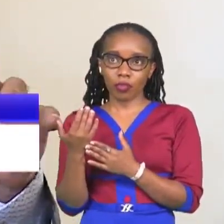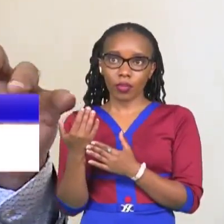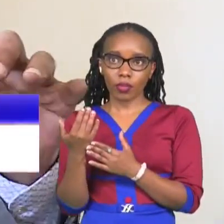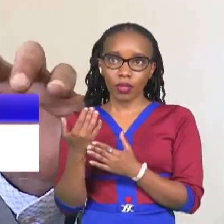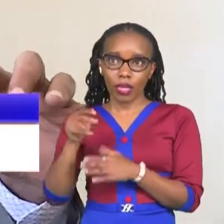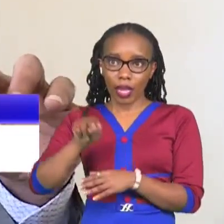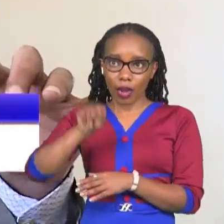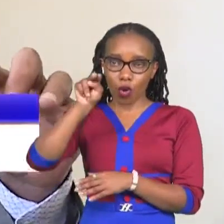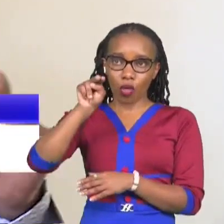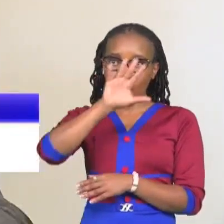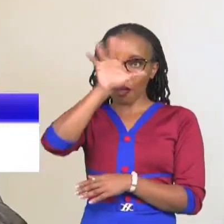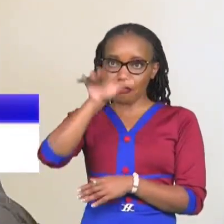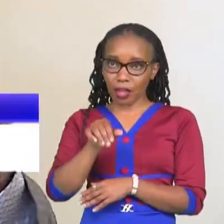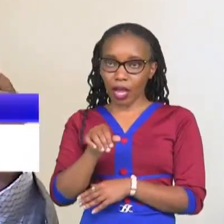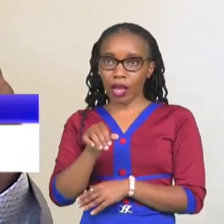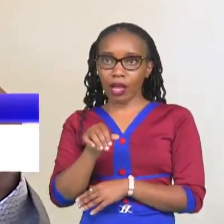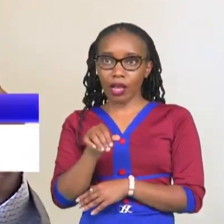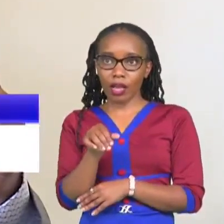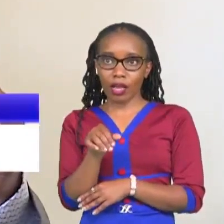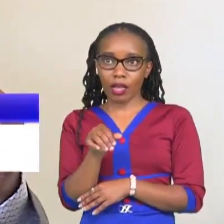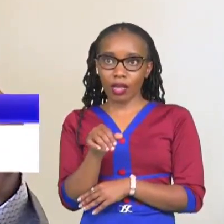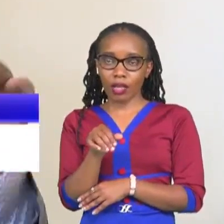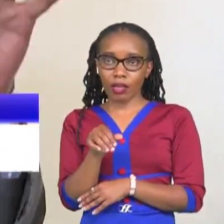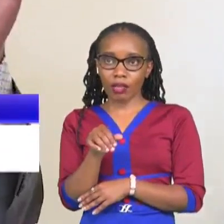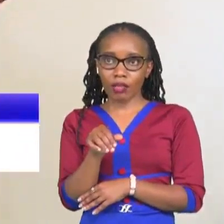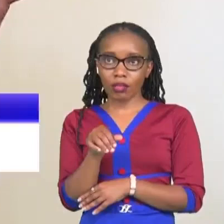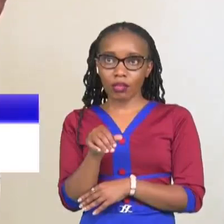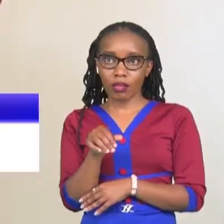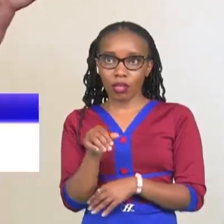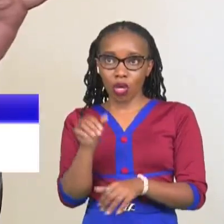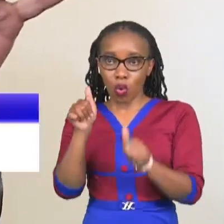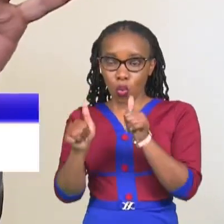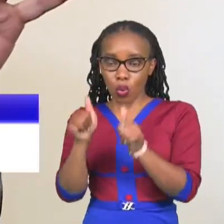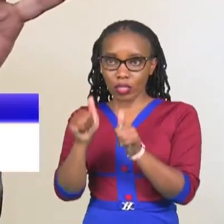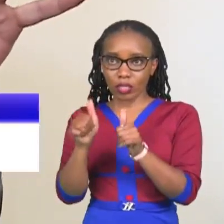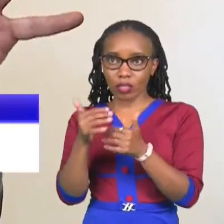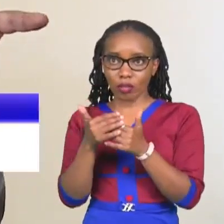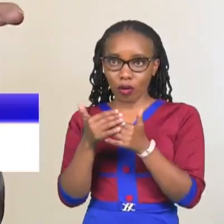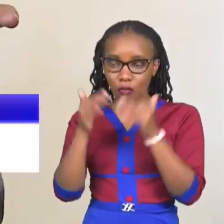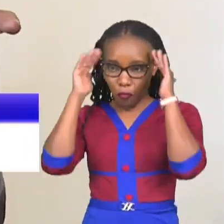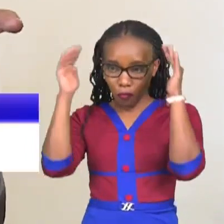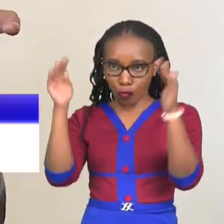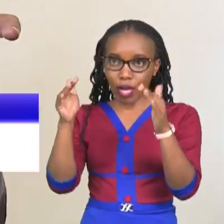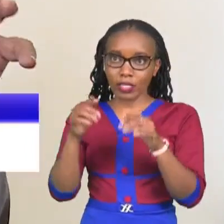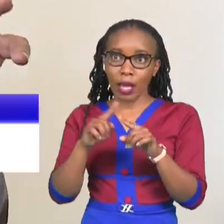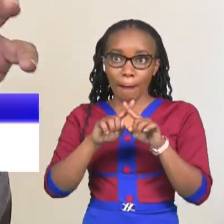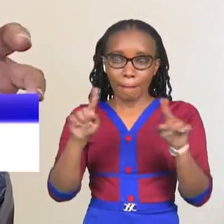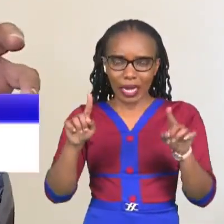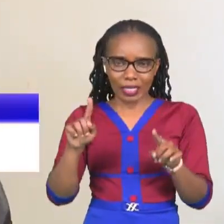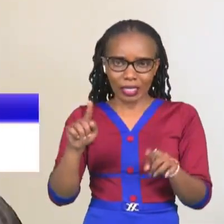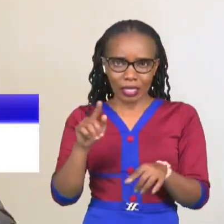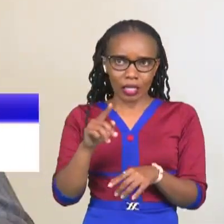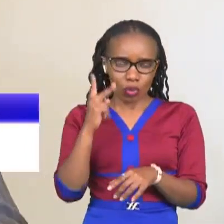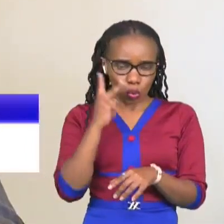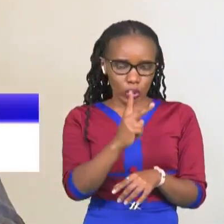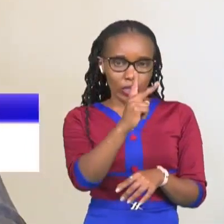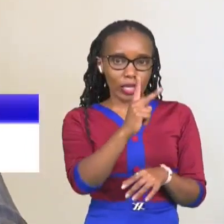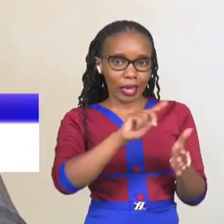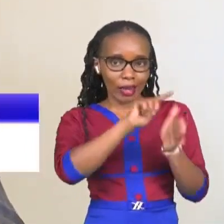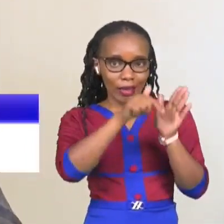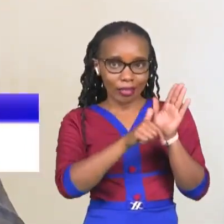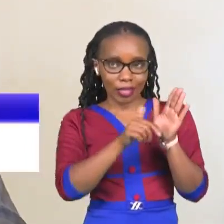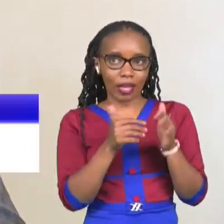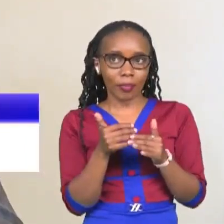North Africa, which has, you know, been their biggest focal point. But I think you'll see them now